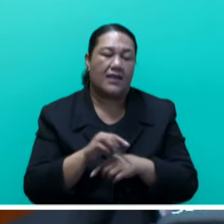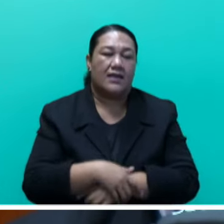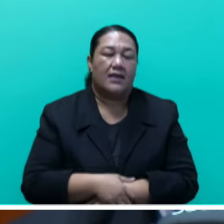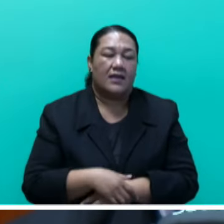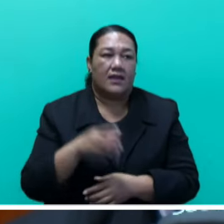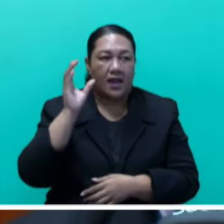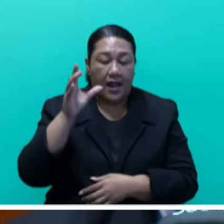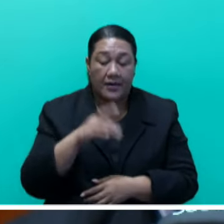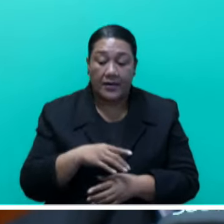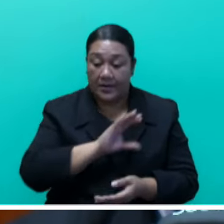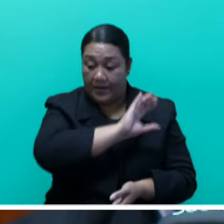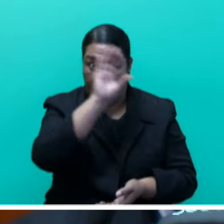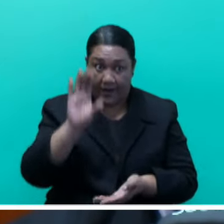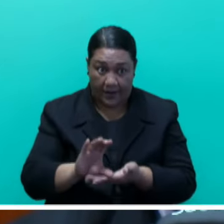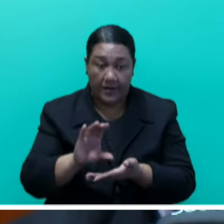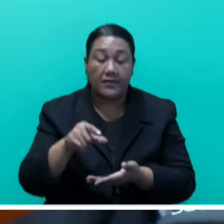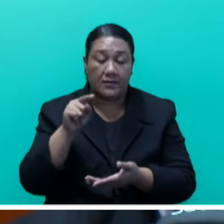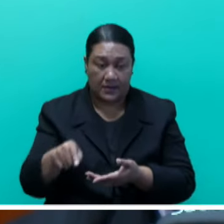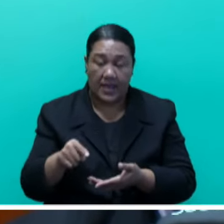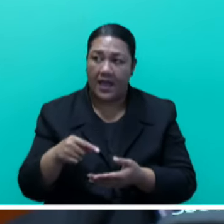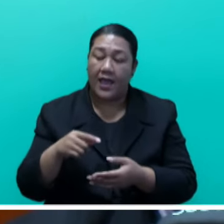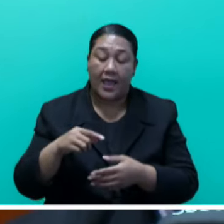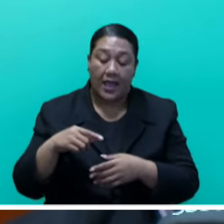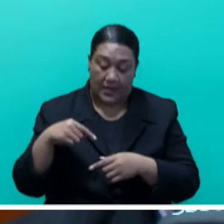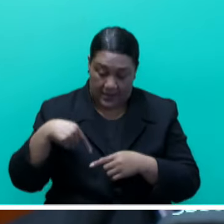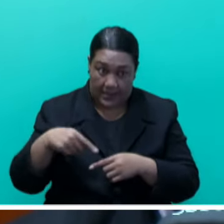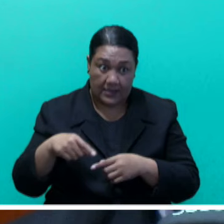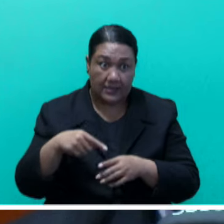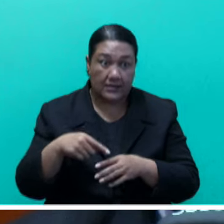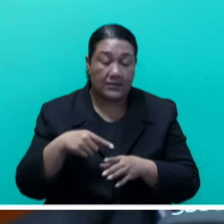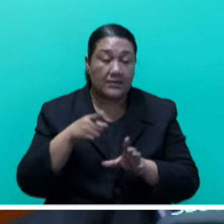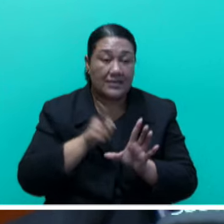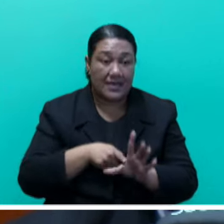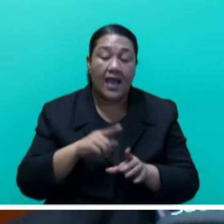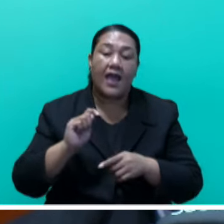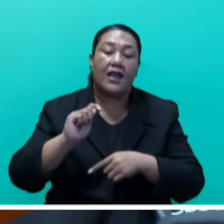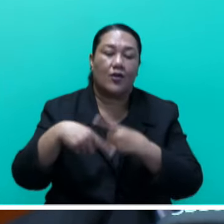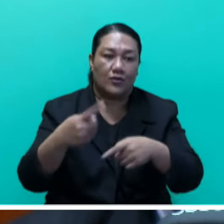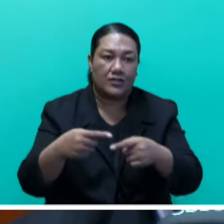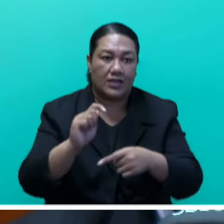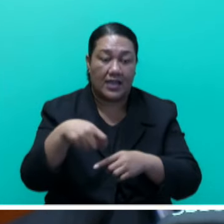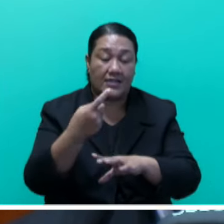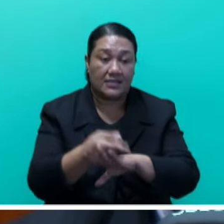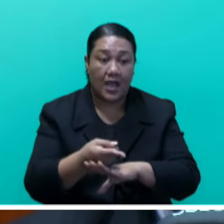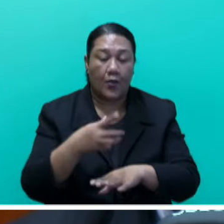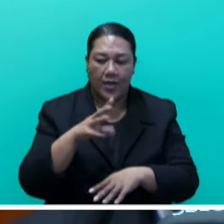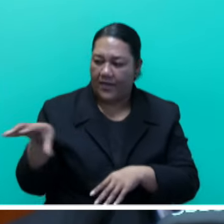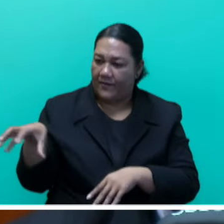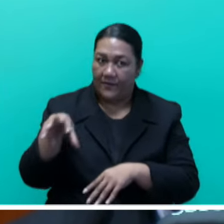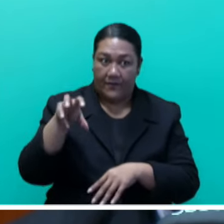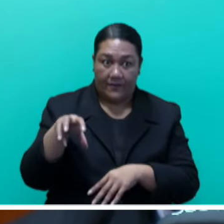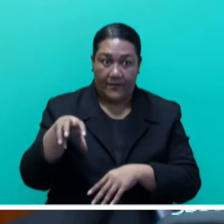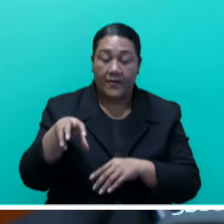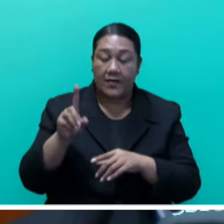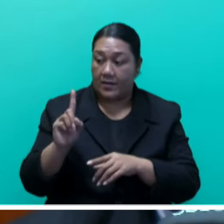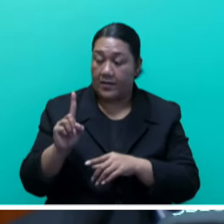this year, and it'll continue into next year. We now have a director of children, a principal child welfare officer, a welfare officer, and an